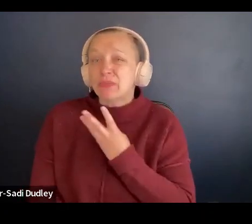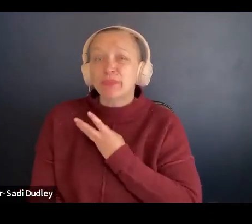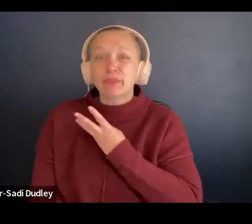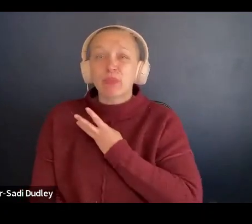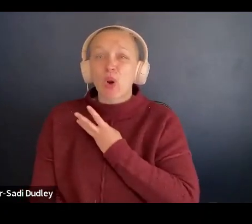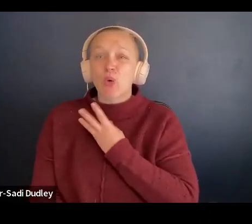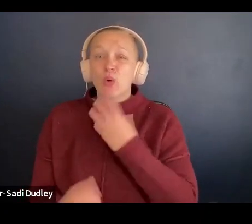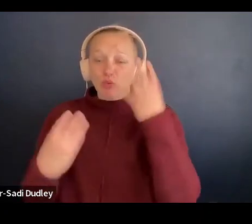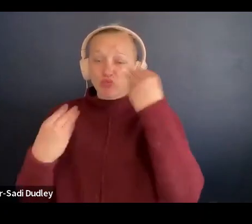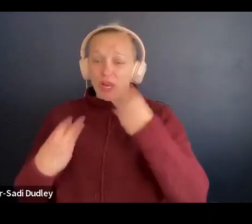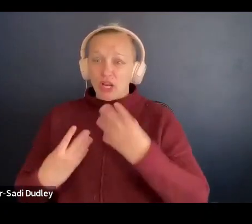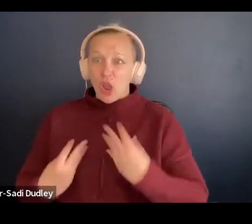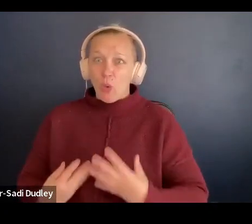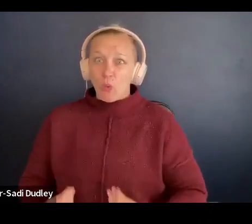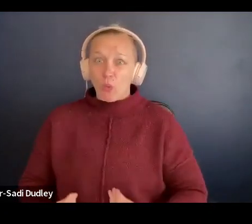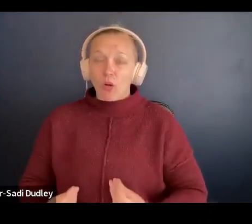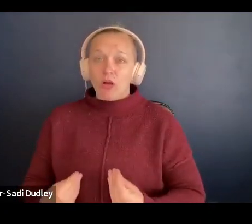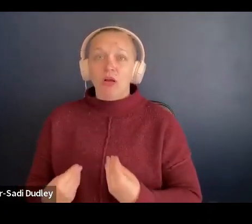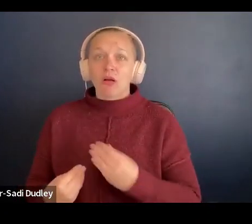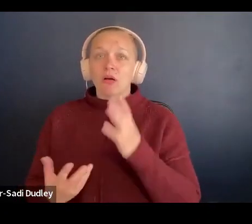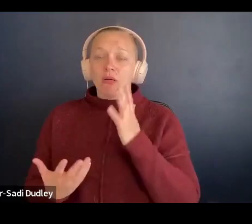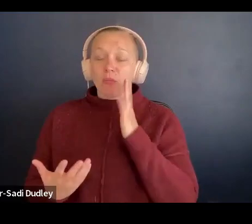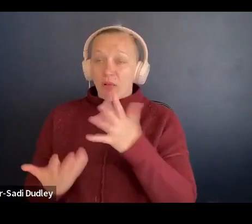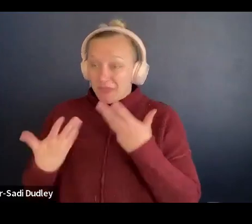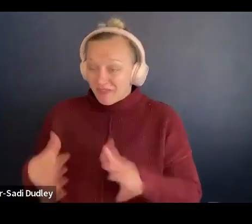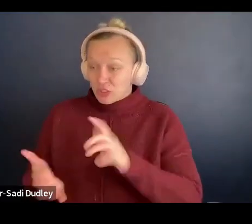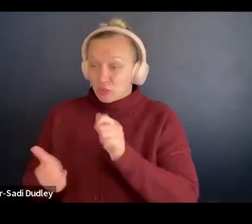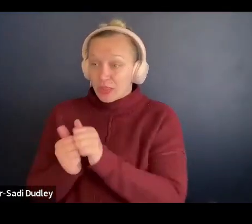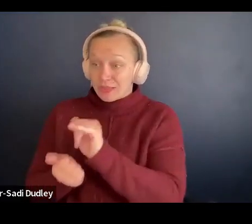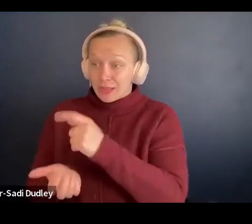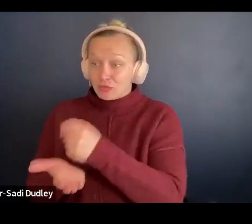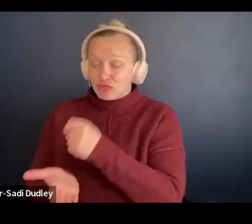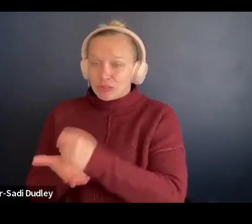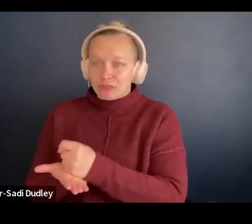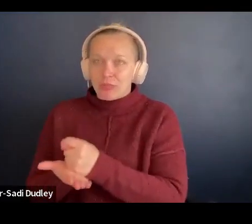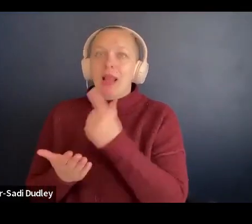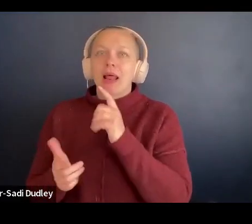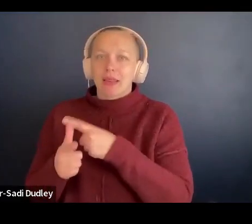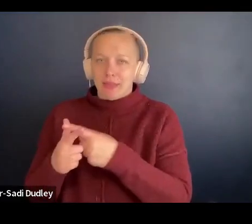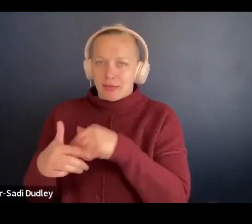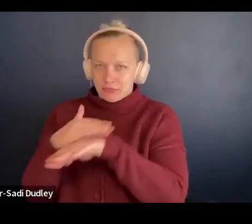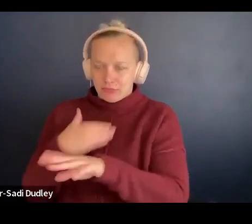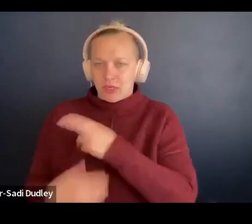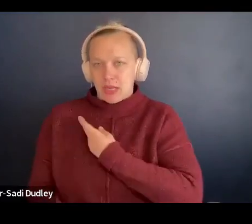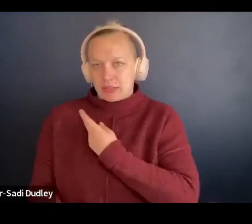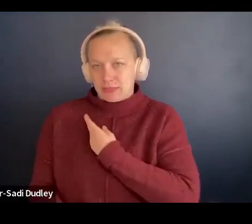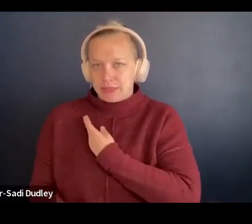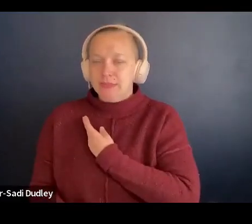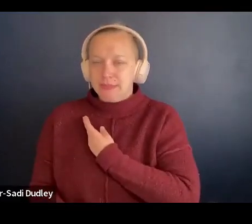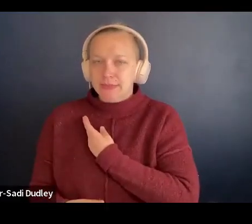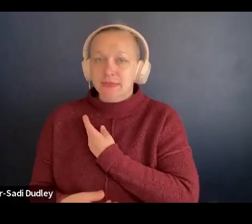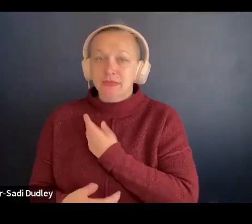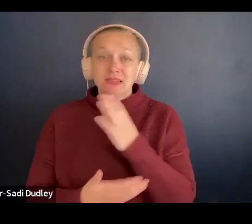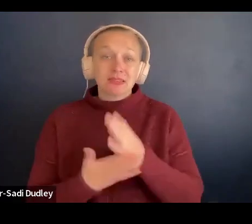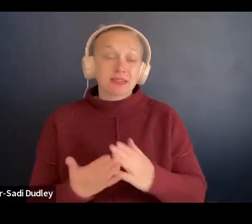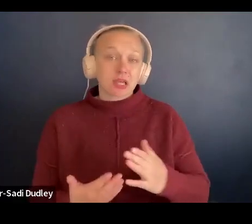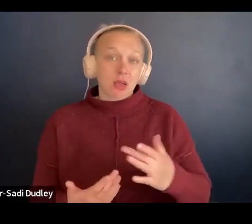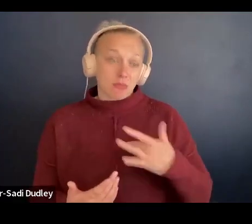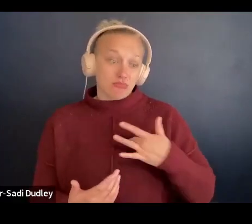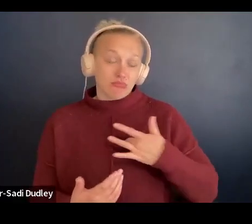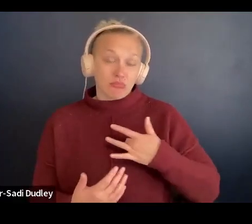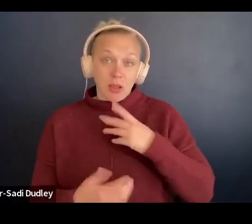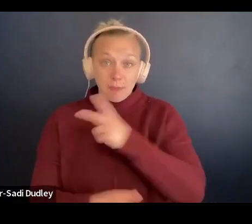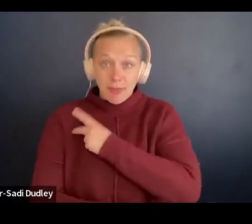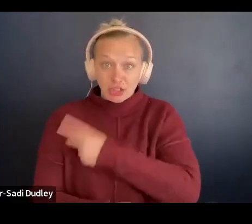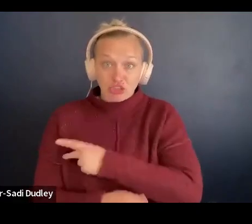treatments before they come on to hospice services. However, with our cardiac patients, you could absolutely keep on